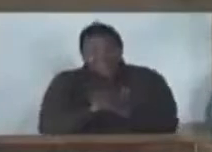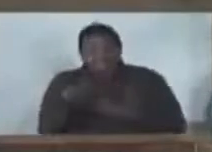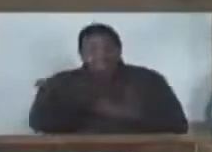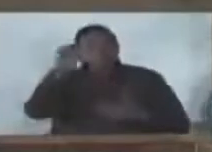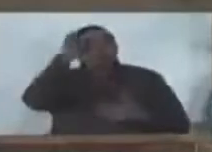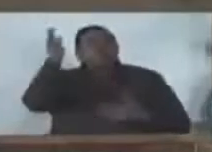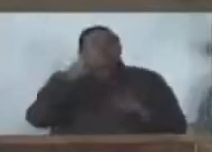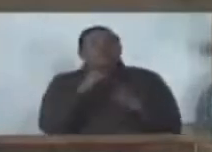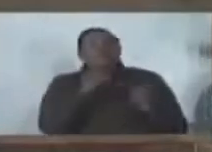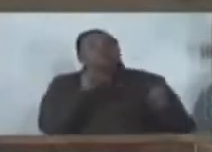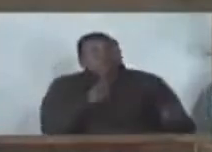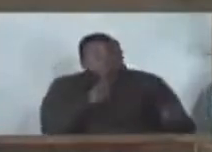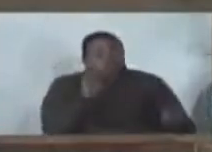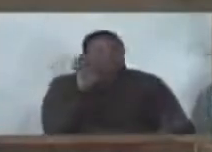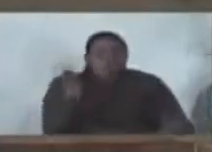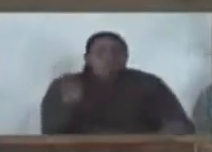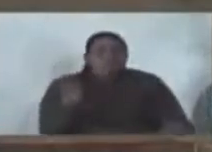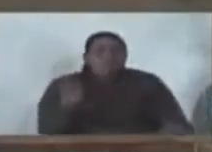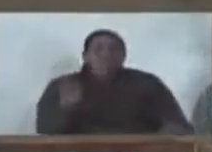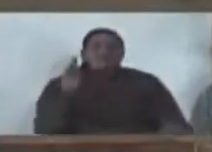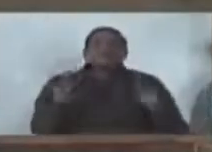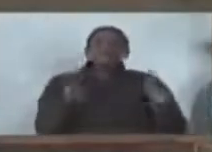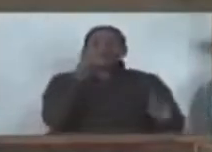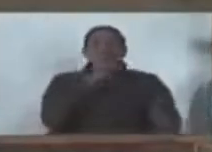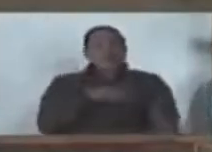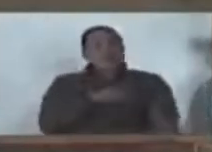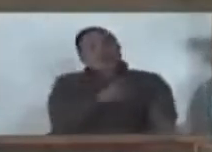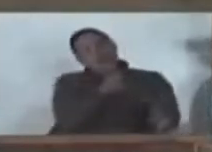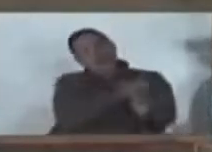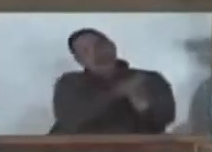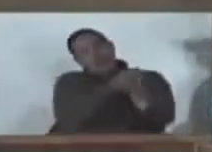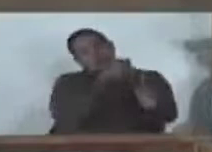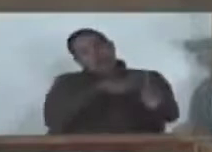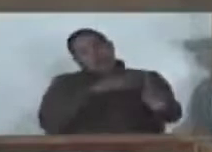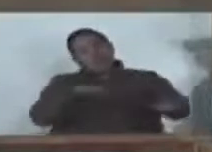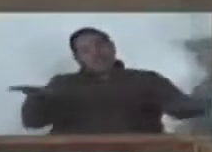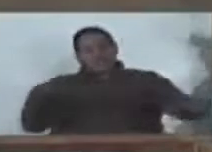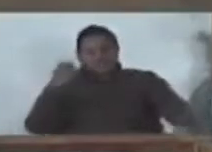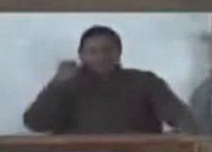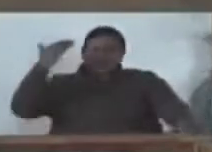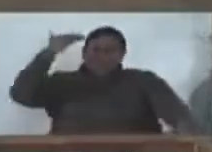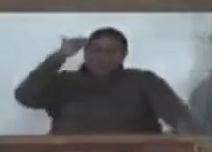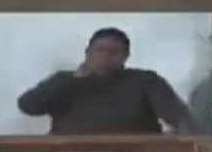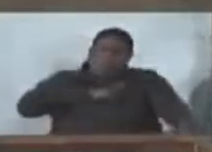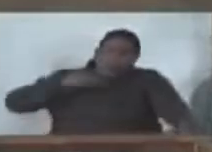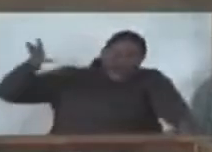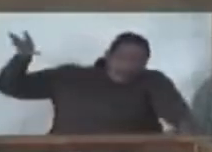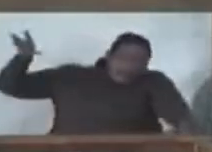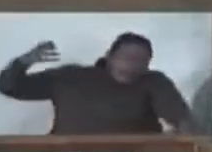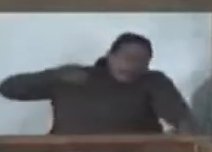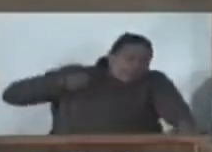be enforced. People who like to abuse women and children will think again if they know that they will be caught